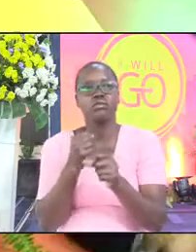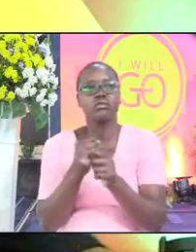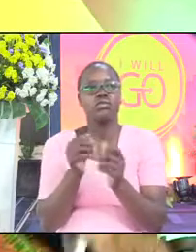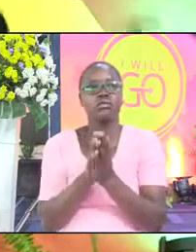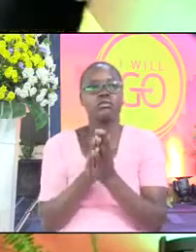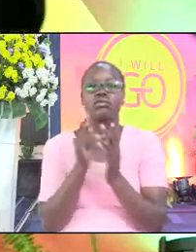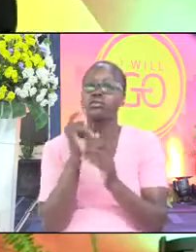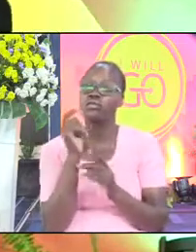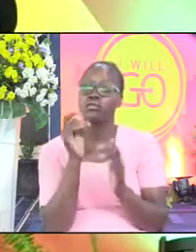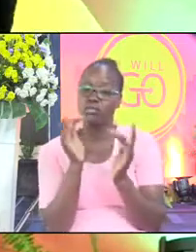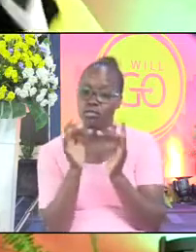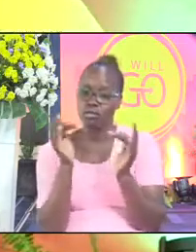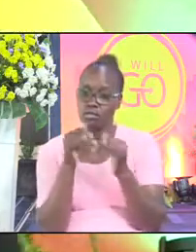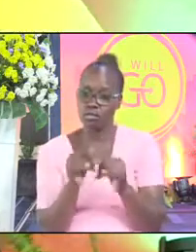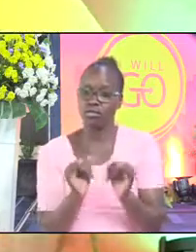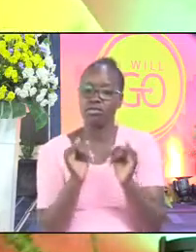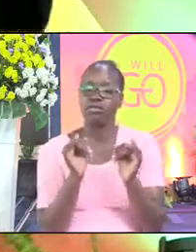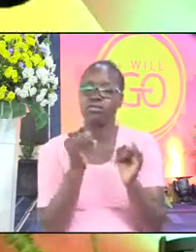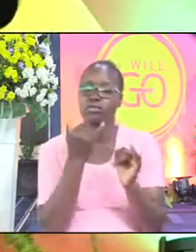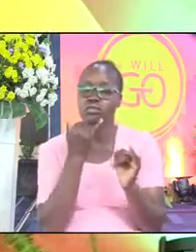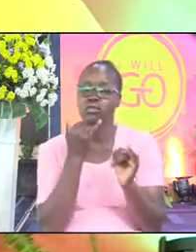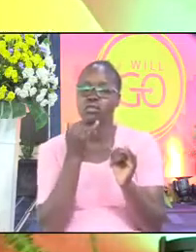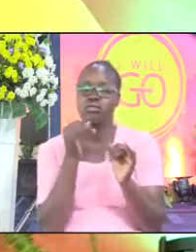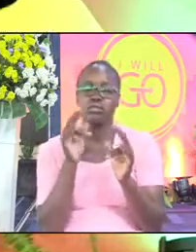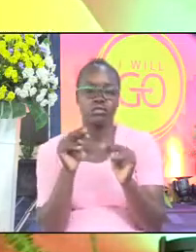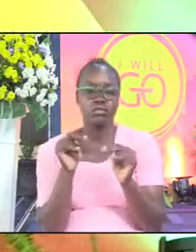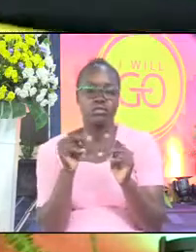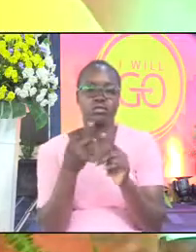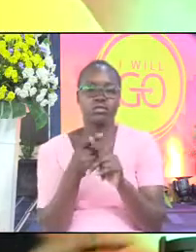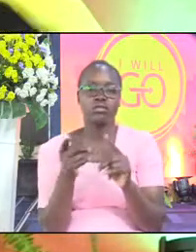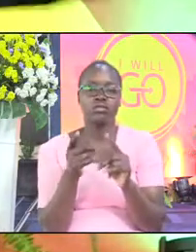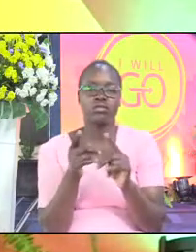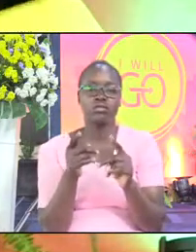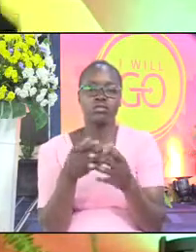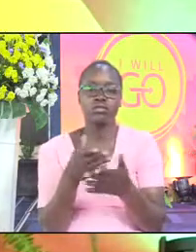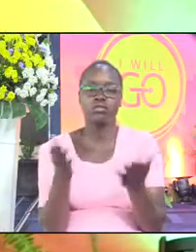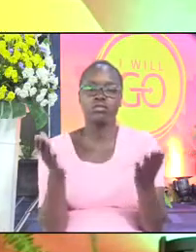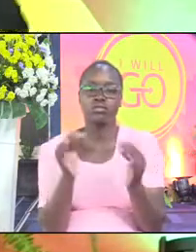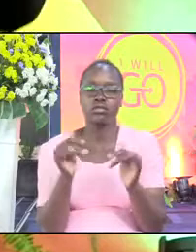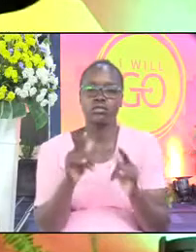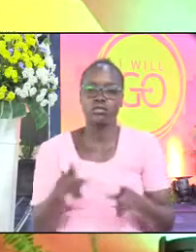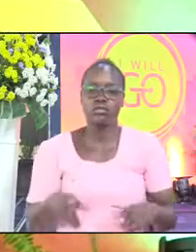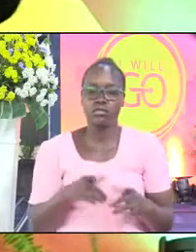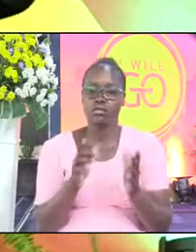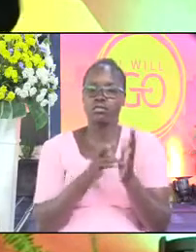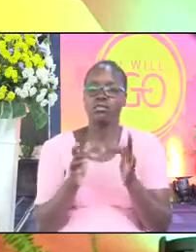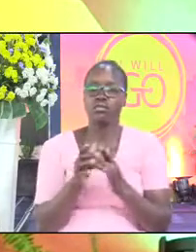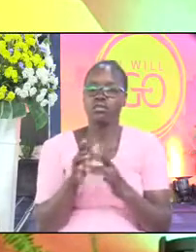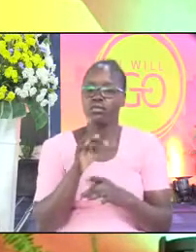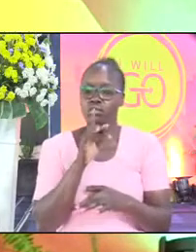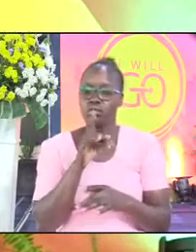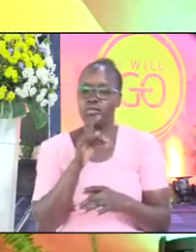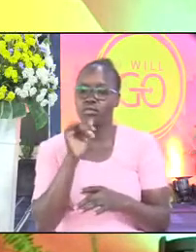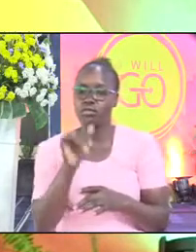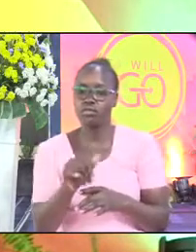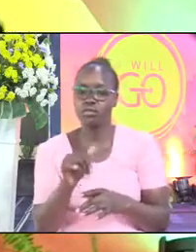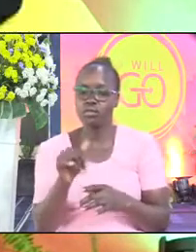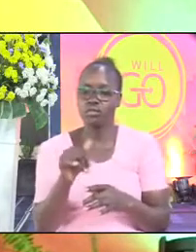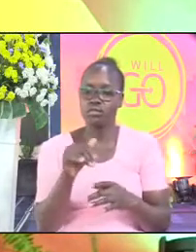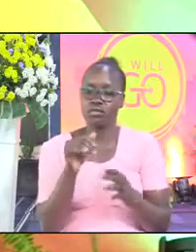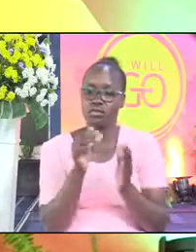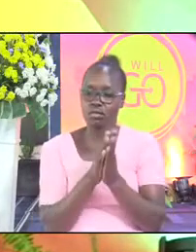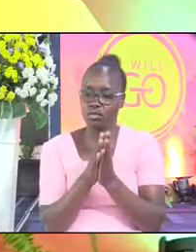by testing, by trial and error. I declare unto you, New Life, that Jesus is a scientist with a capital